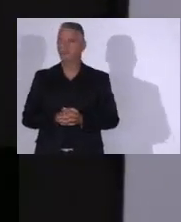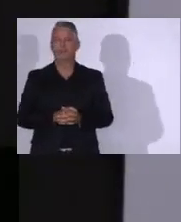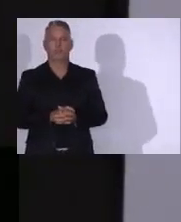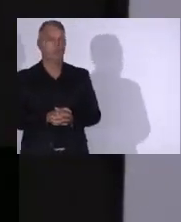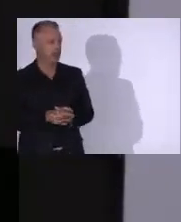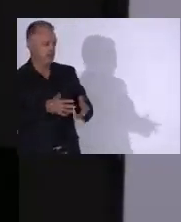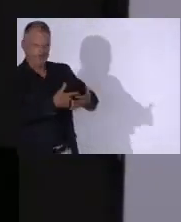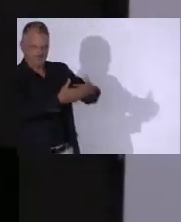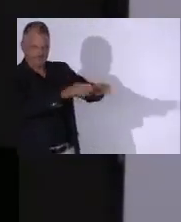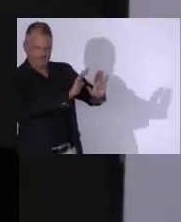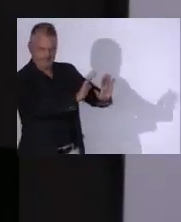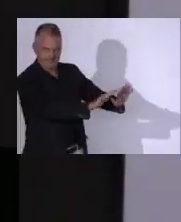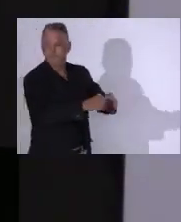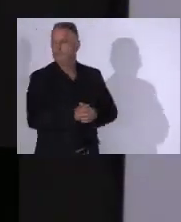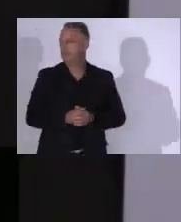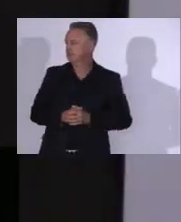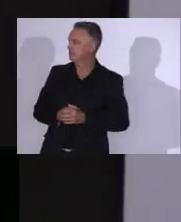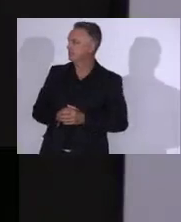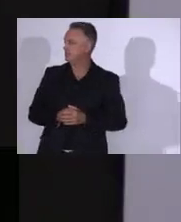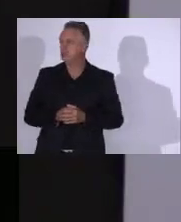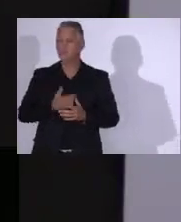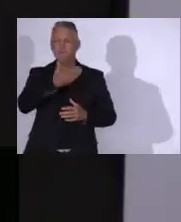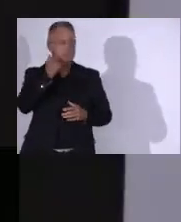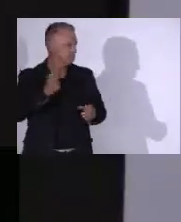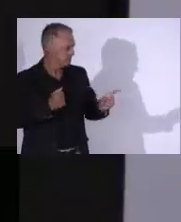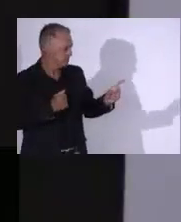that it's very poignant how Pete ended